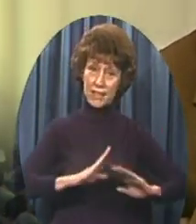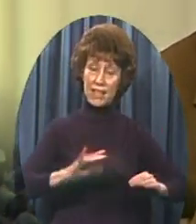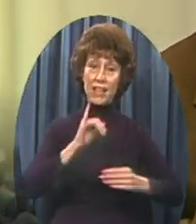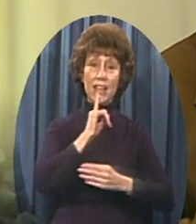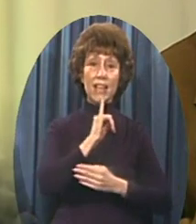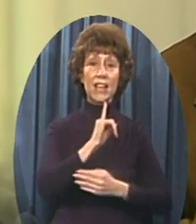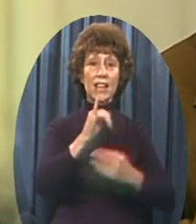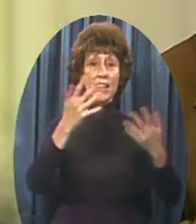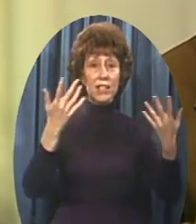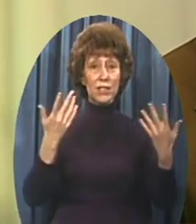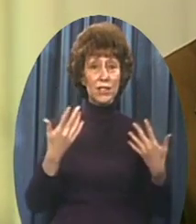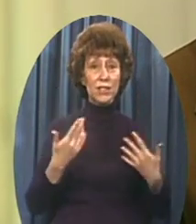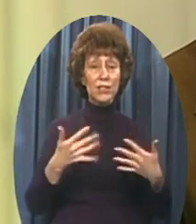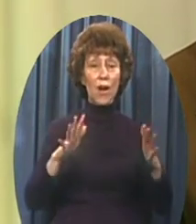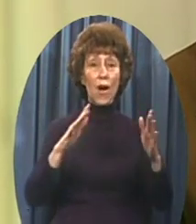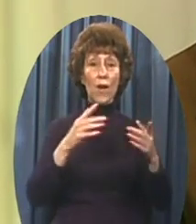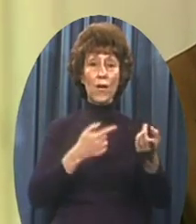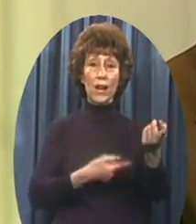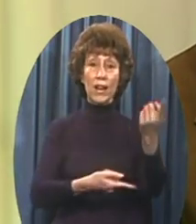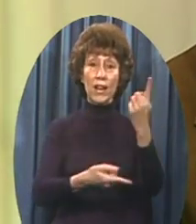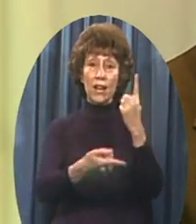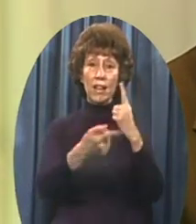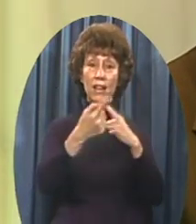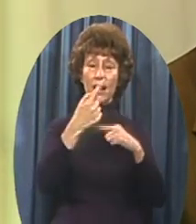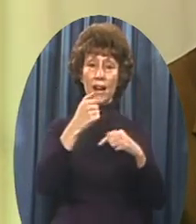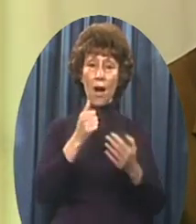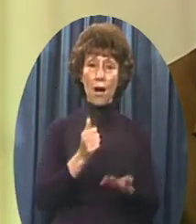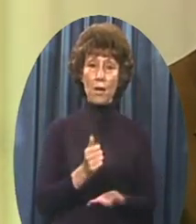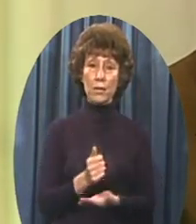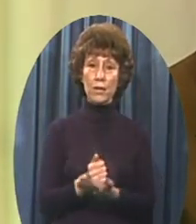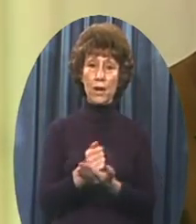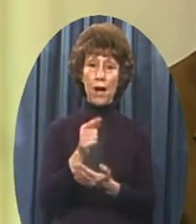already on the way.